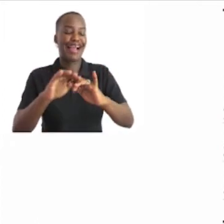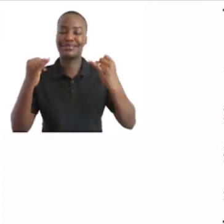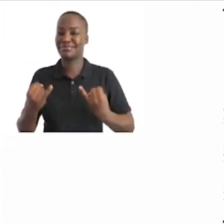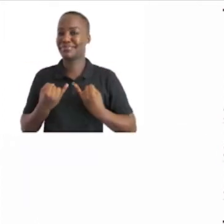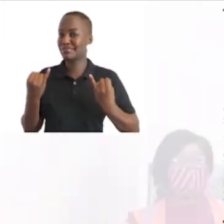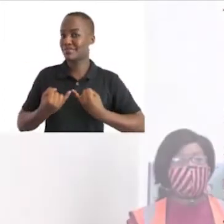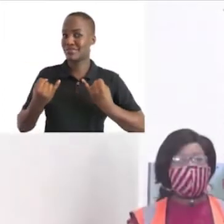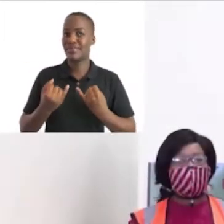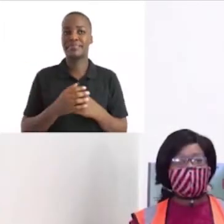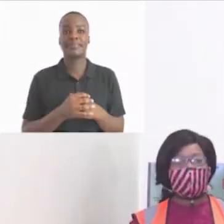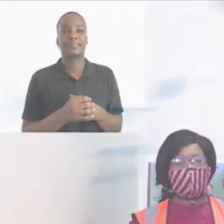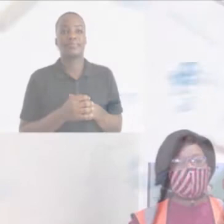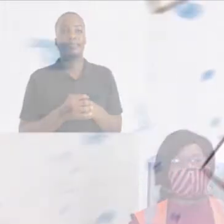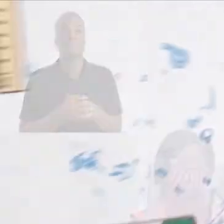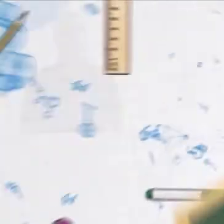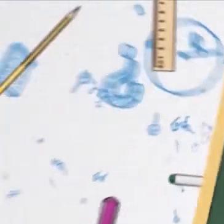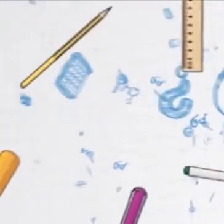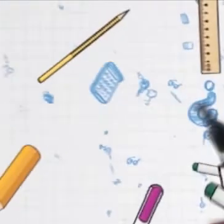of fun.